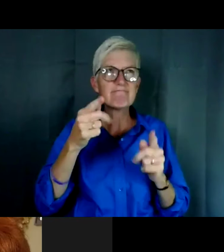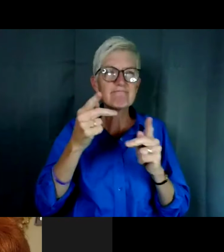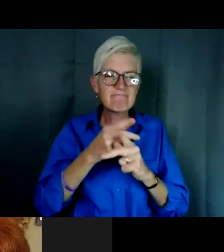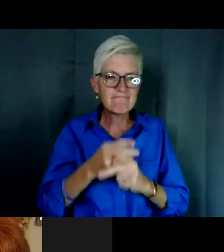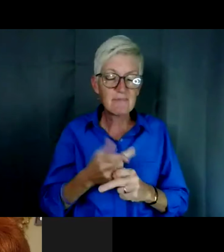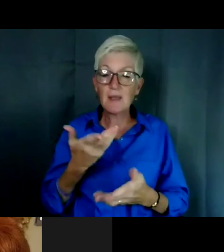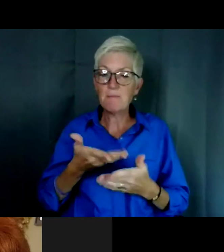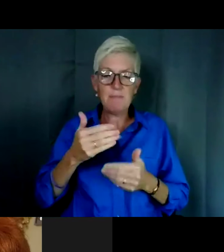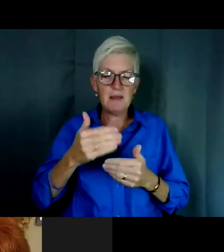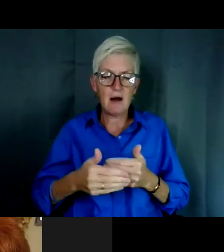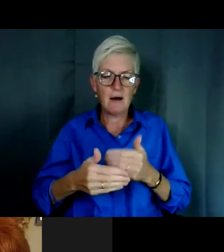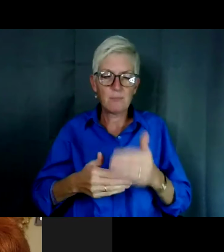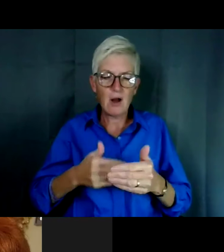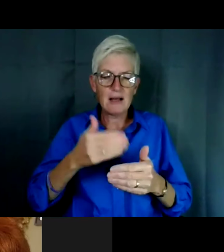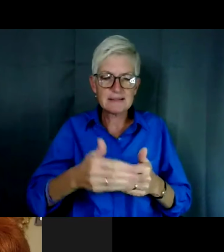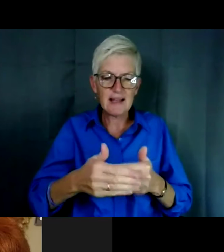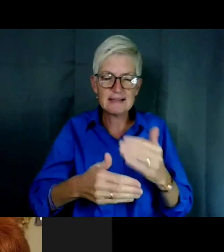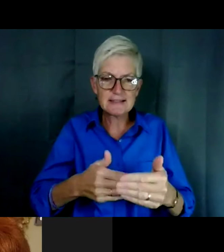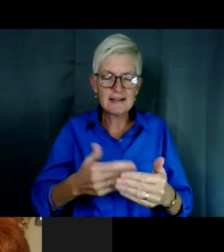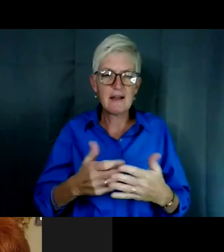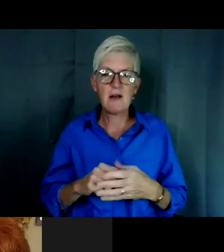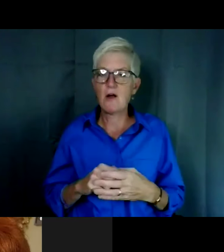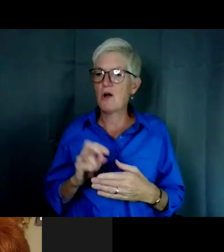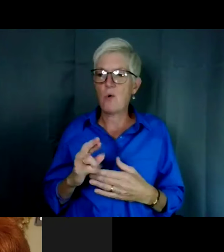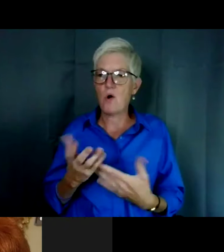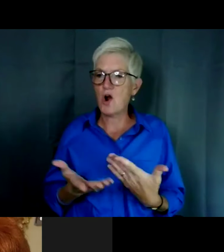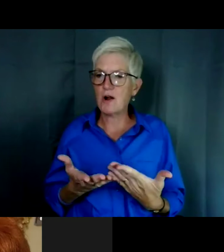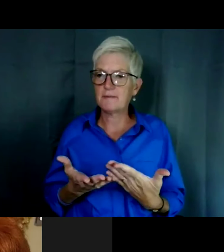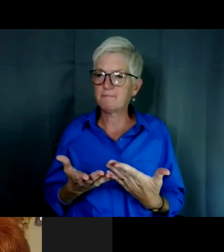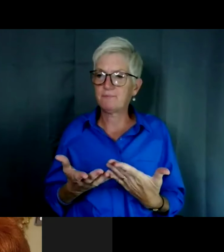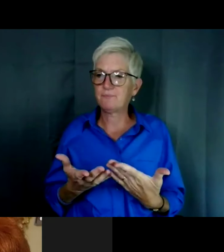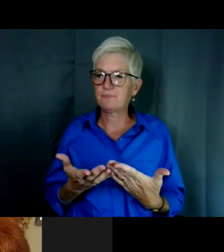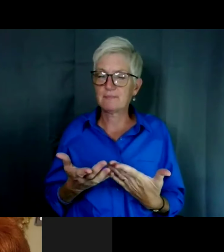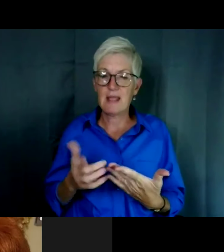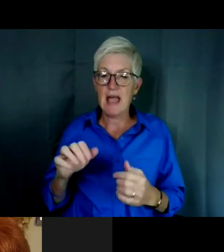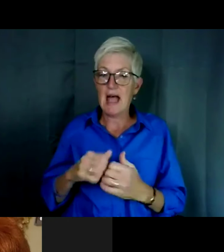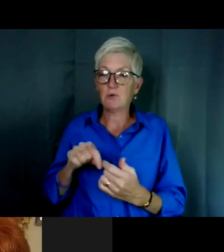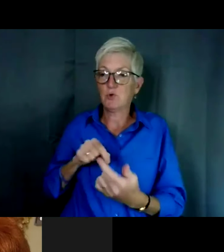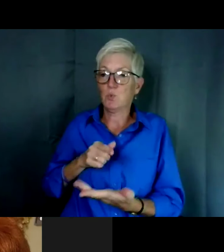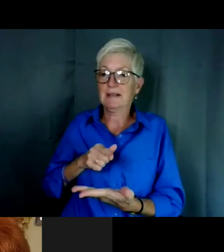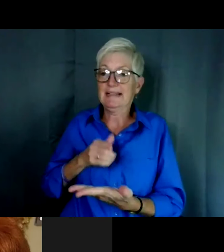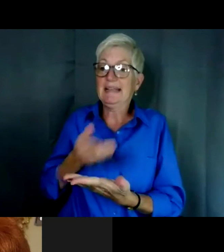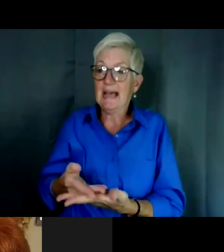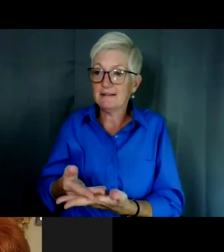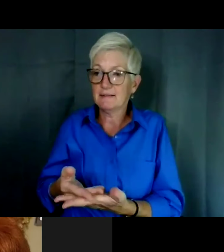it's a process, whether it's, you know, getting somewhere or how to do,